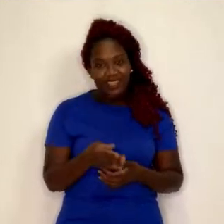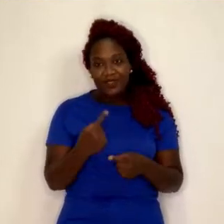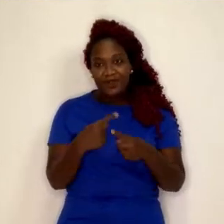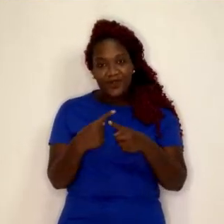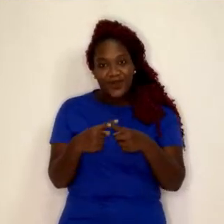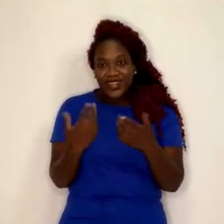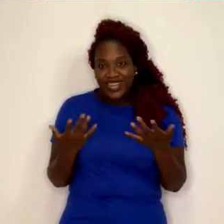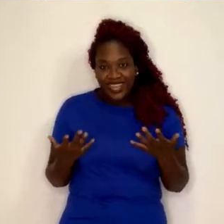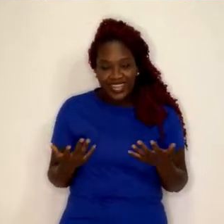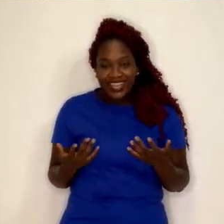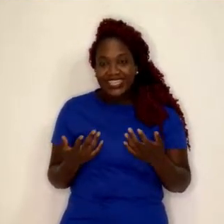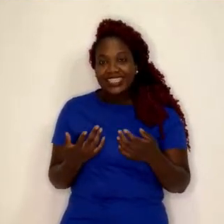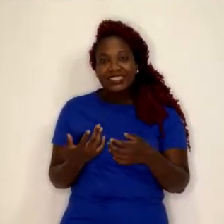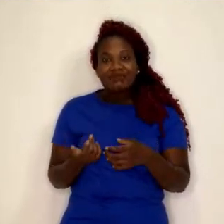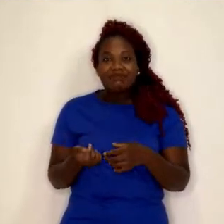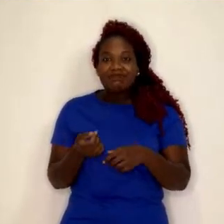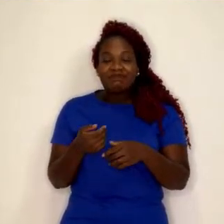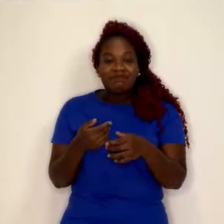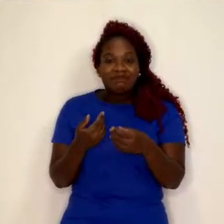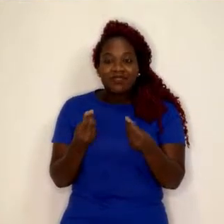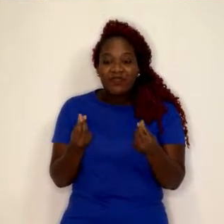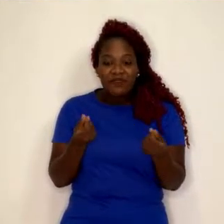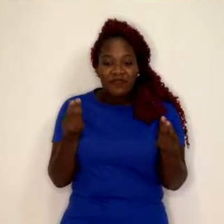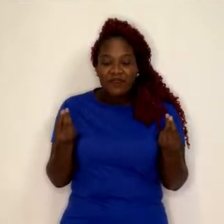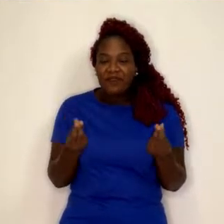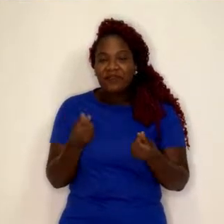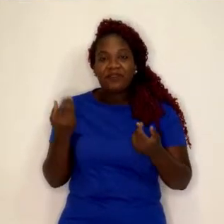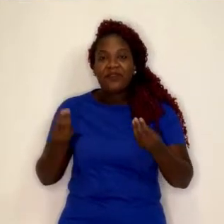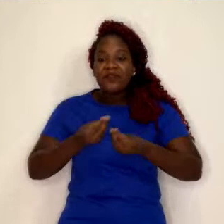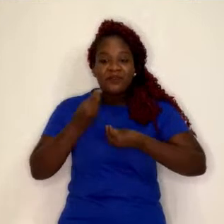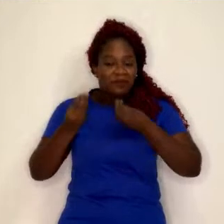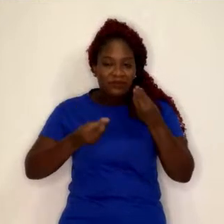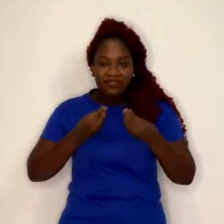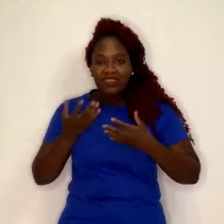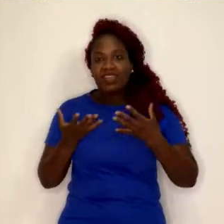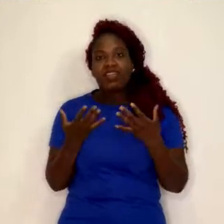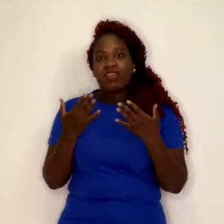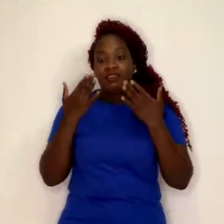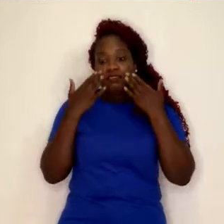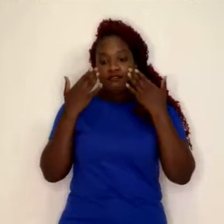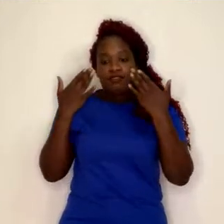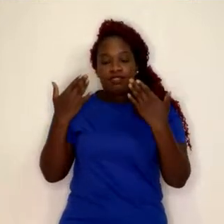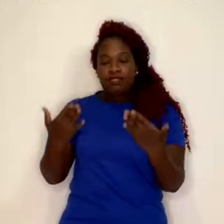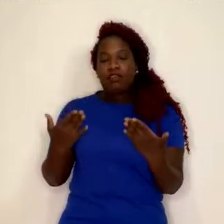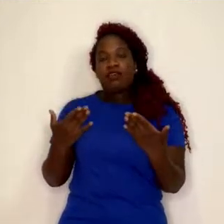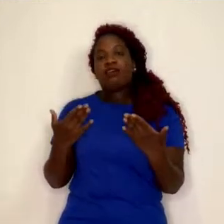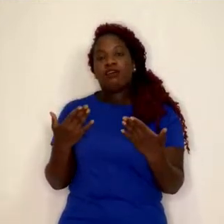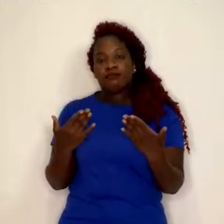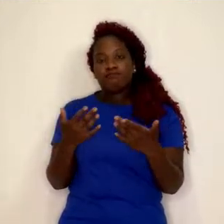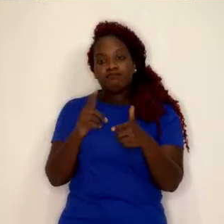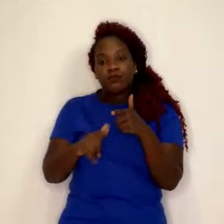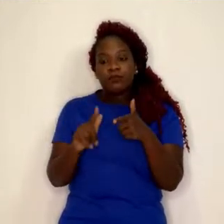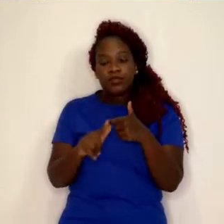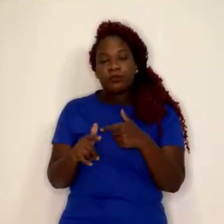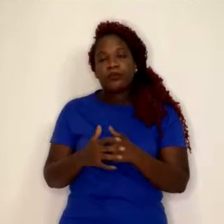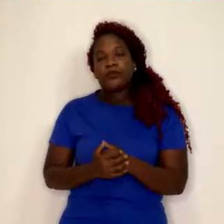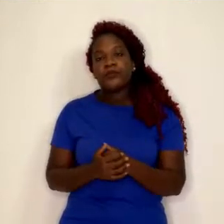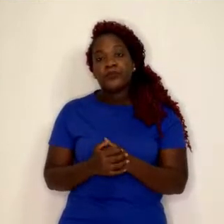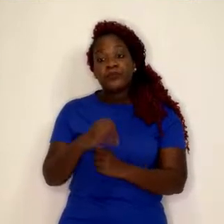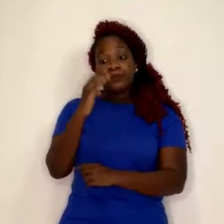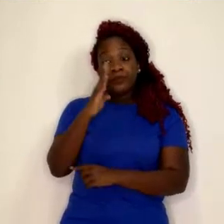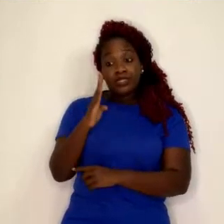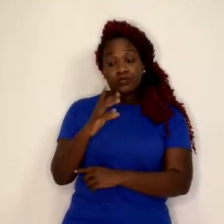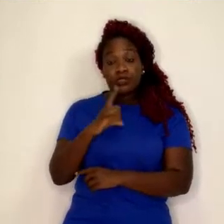to go straight to the point because there's no other way out except for confronting the